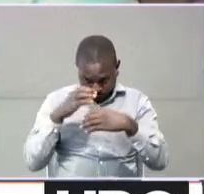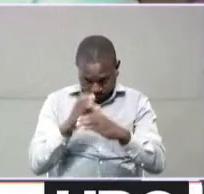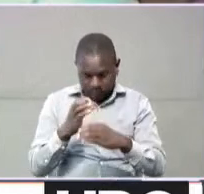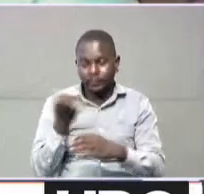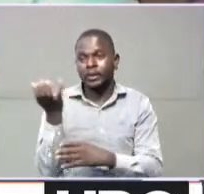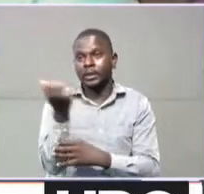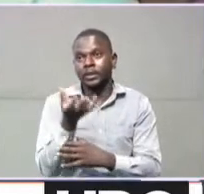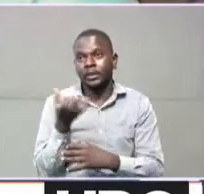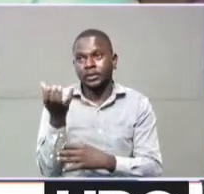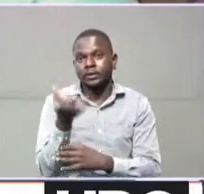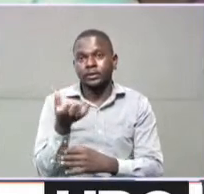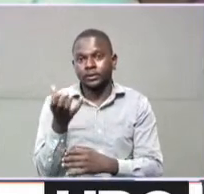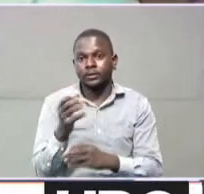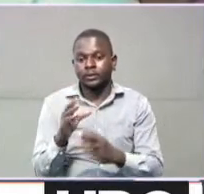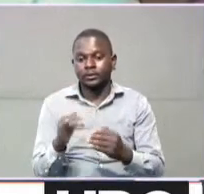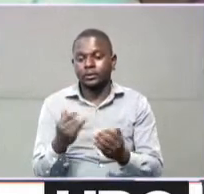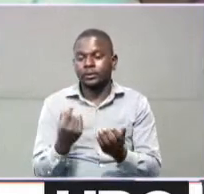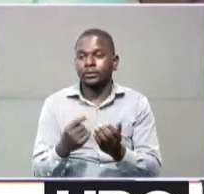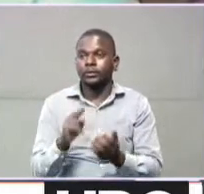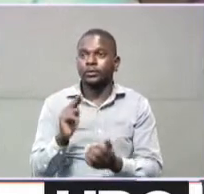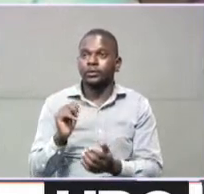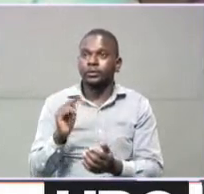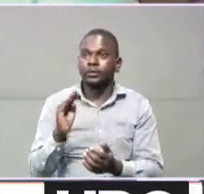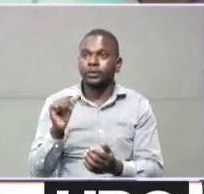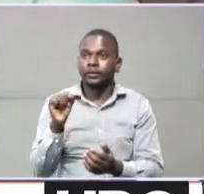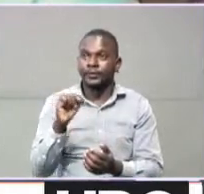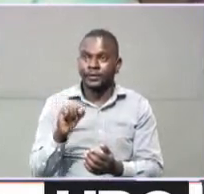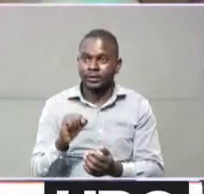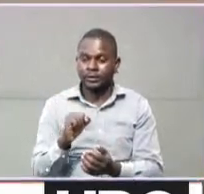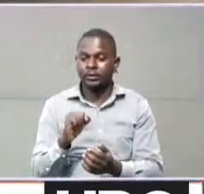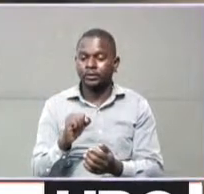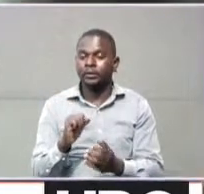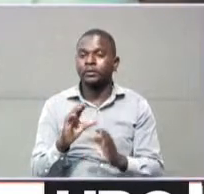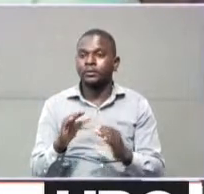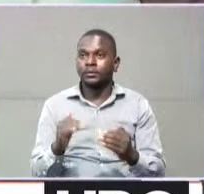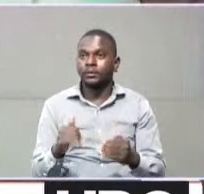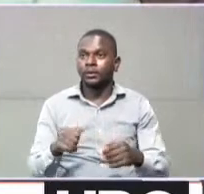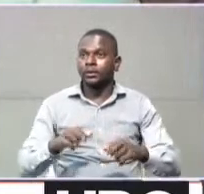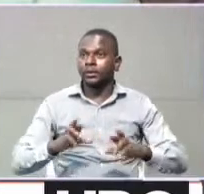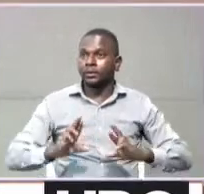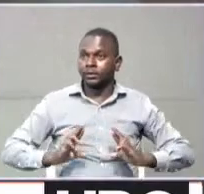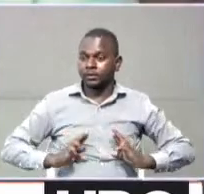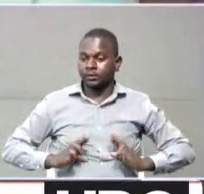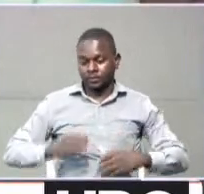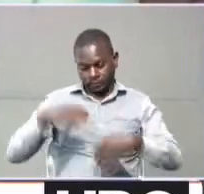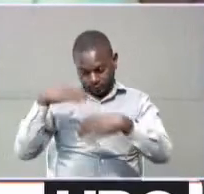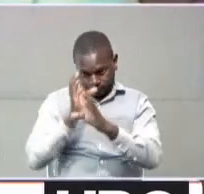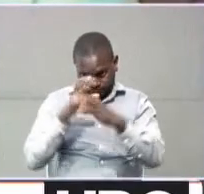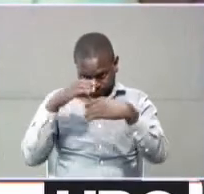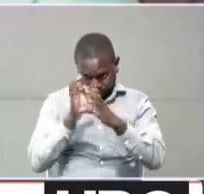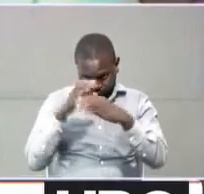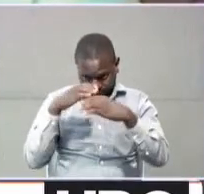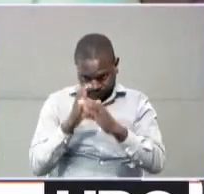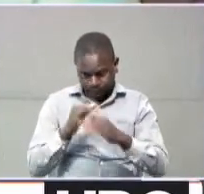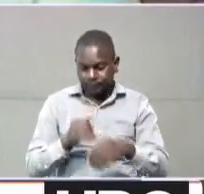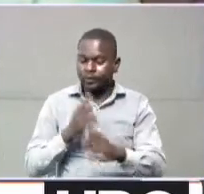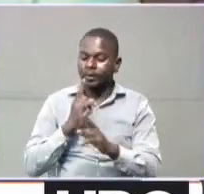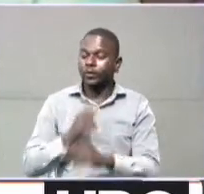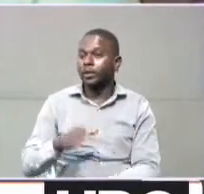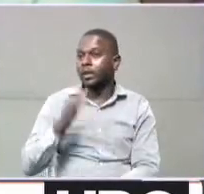analysis at the uganda bureau of standards the results of the laboratory mr